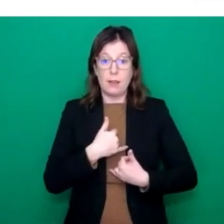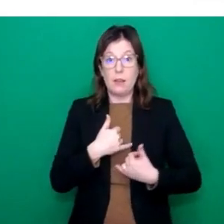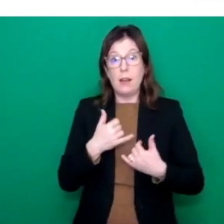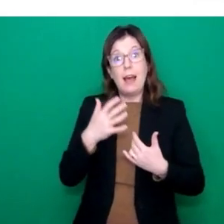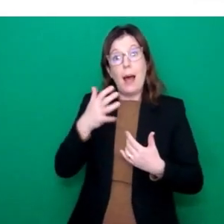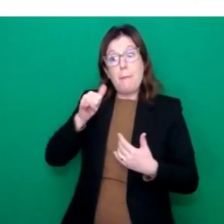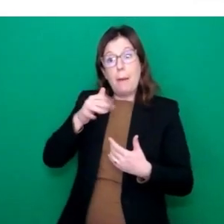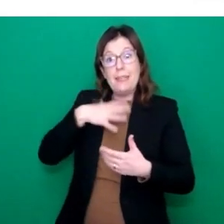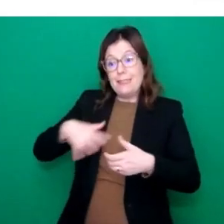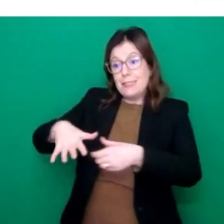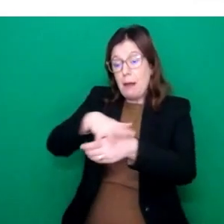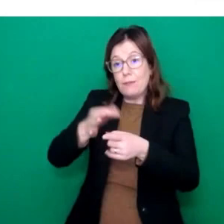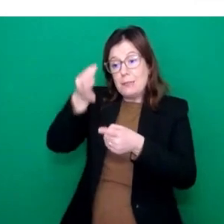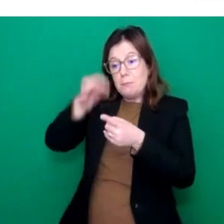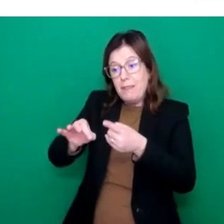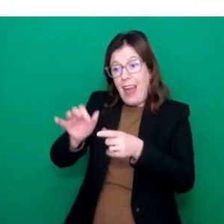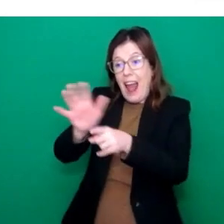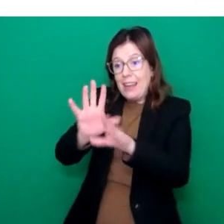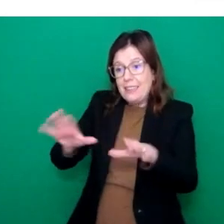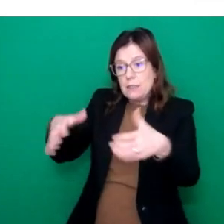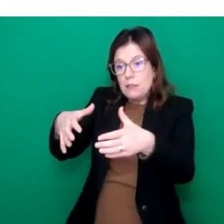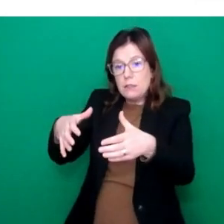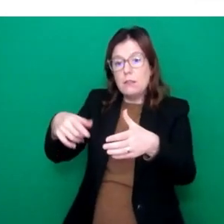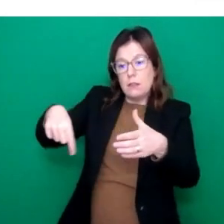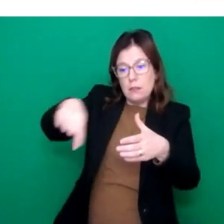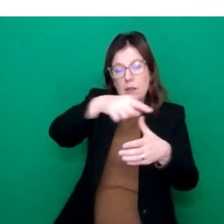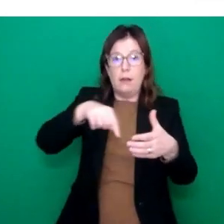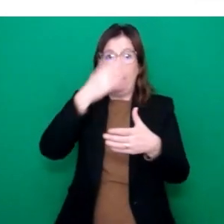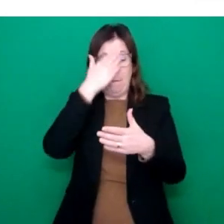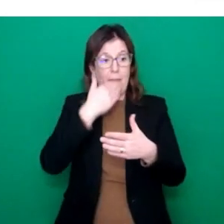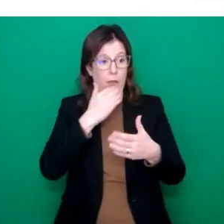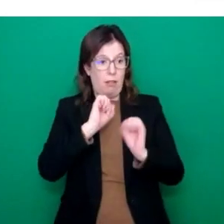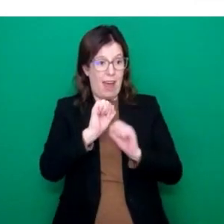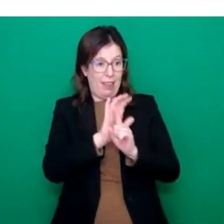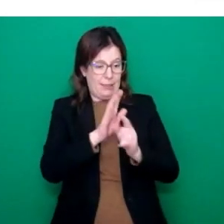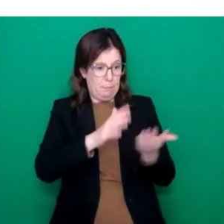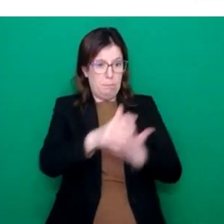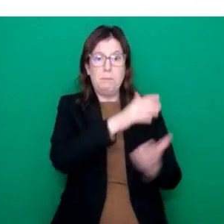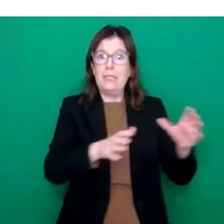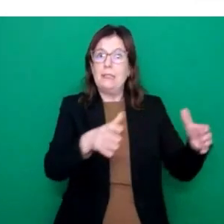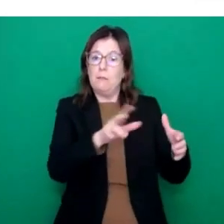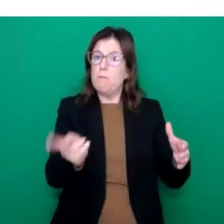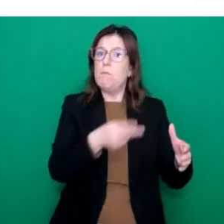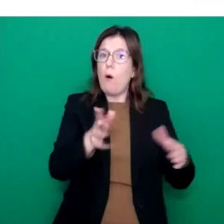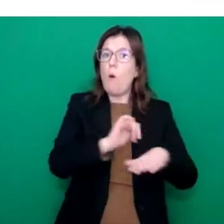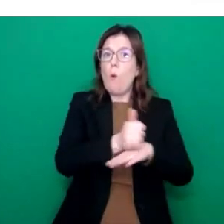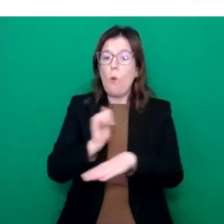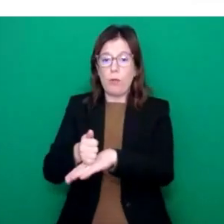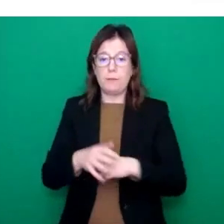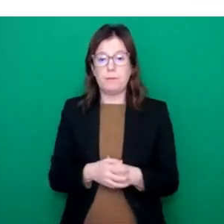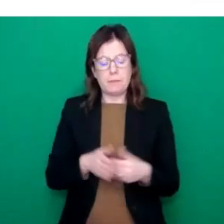to different ethnicities and when spaces may be inclusive of people of combined ethnicities. To navigate the